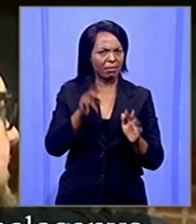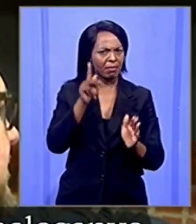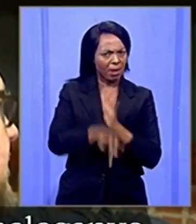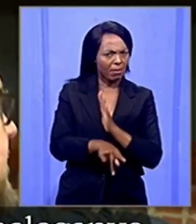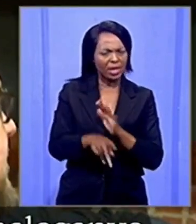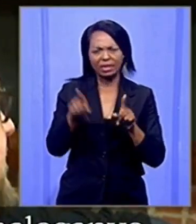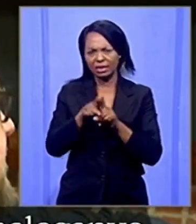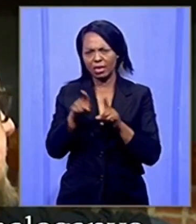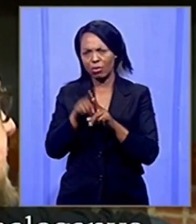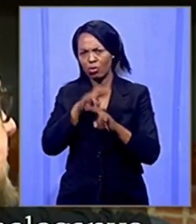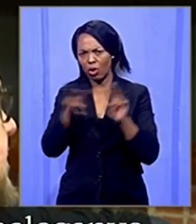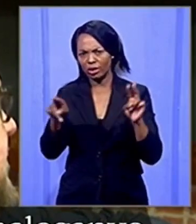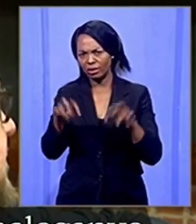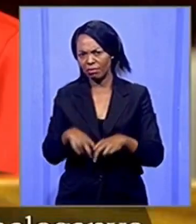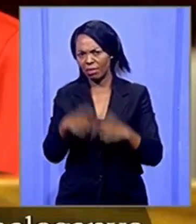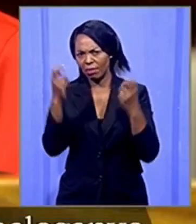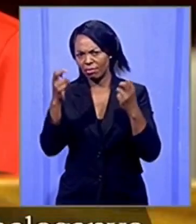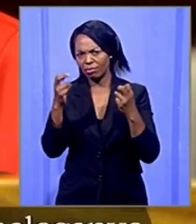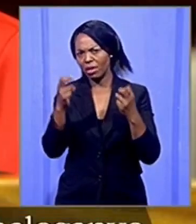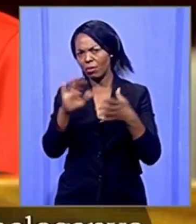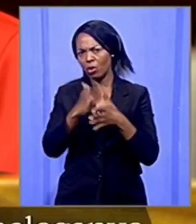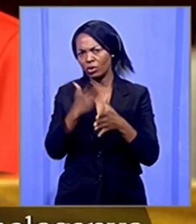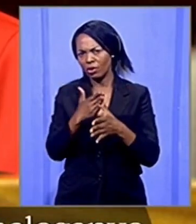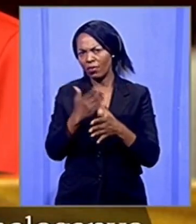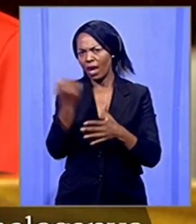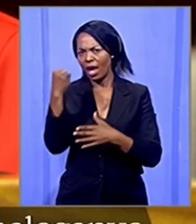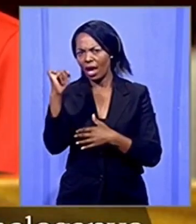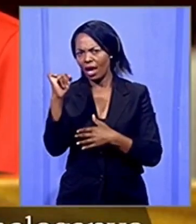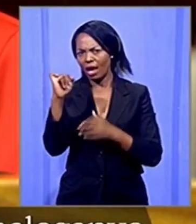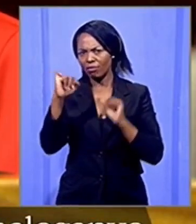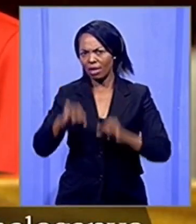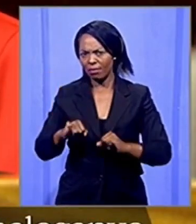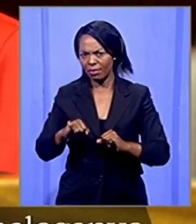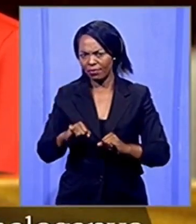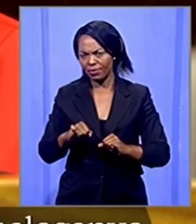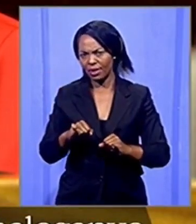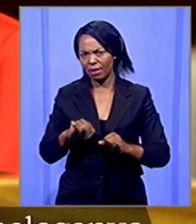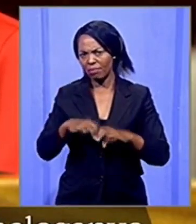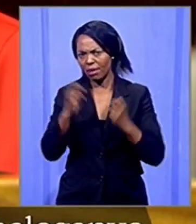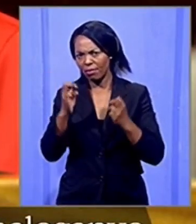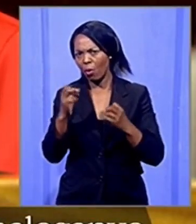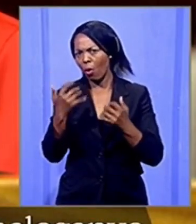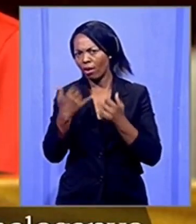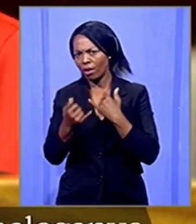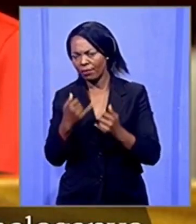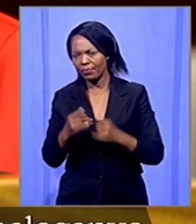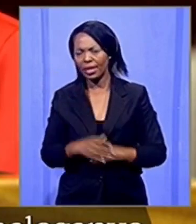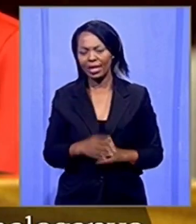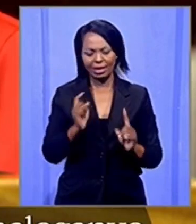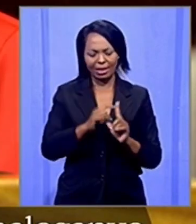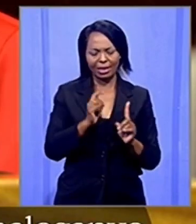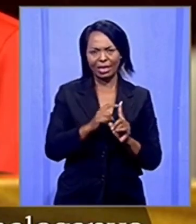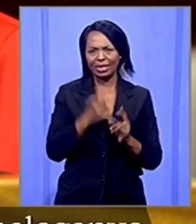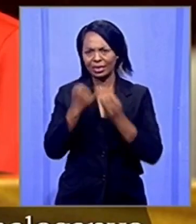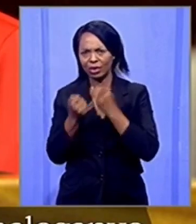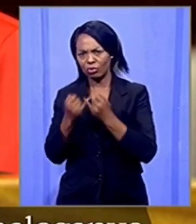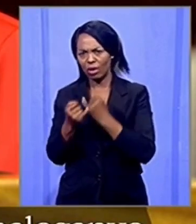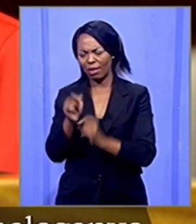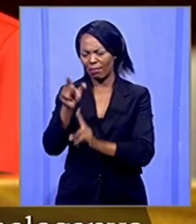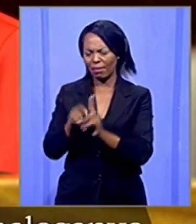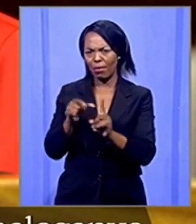ka morago ga tumalano. I find that the accused did unlawfully have sexual intercourse